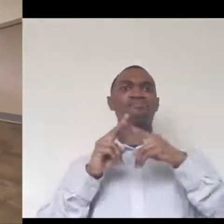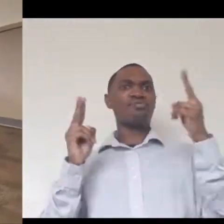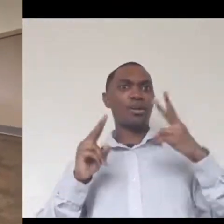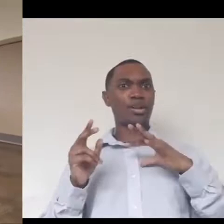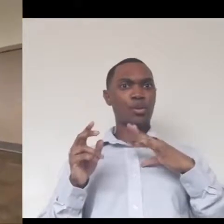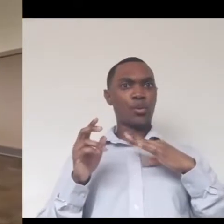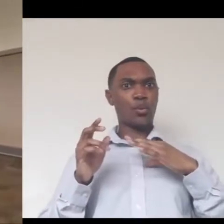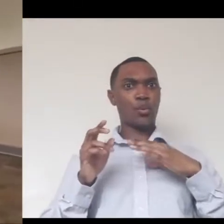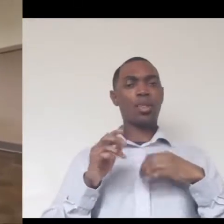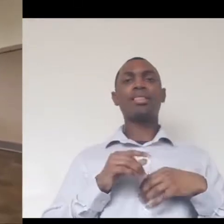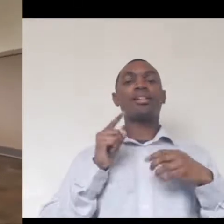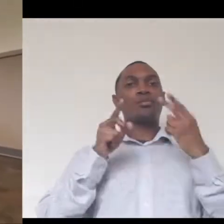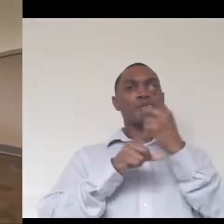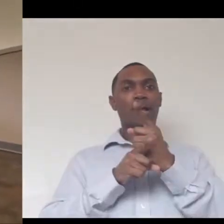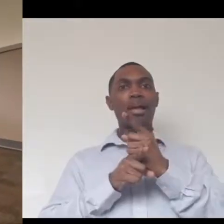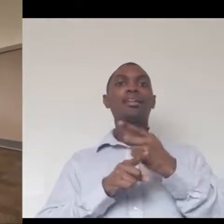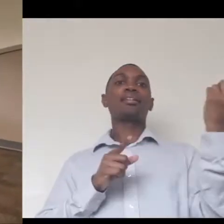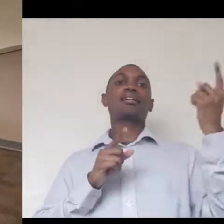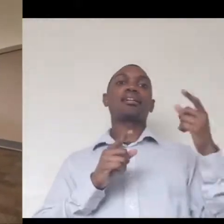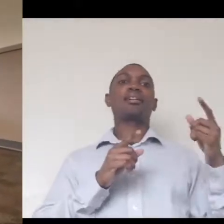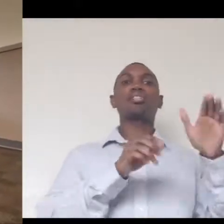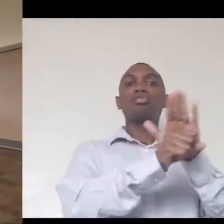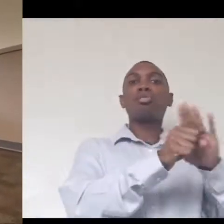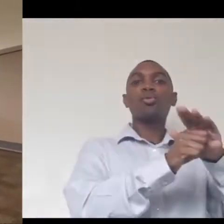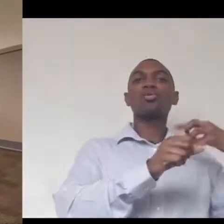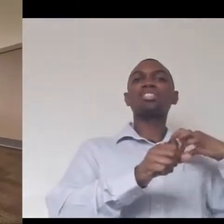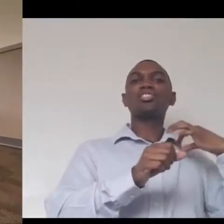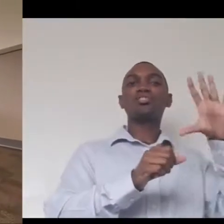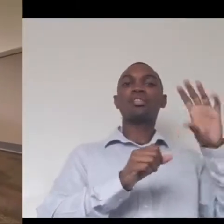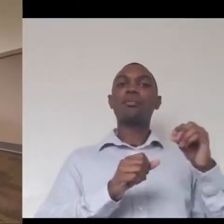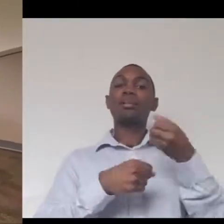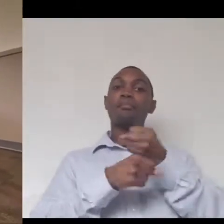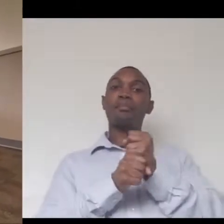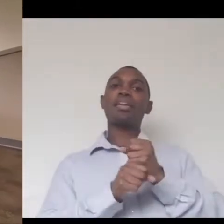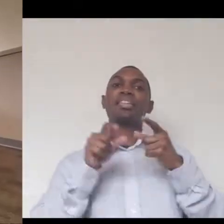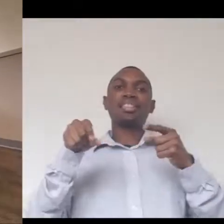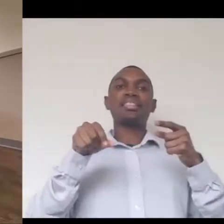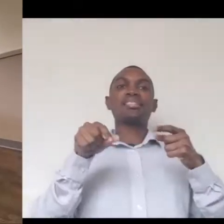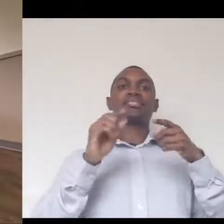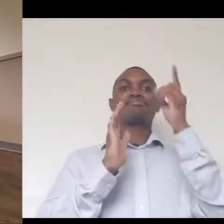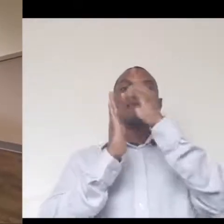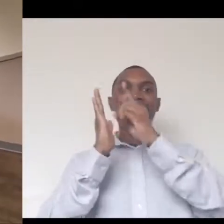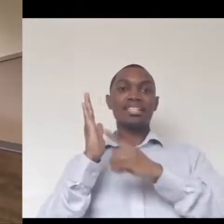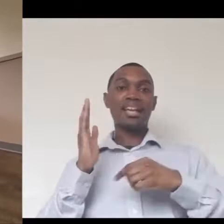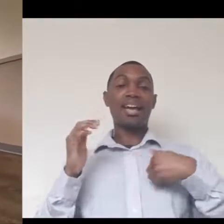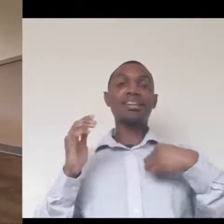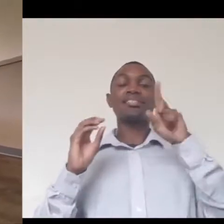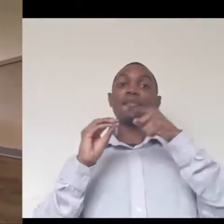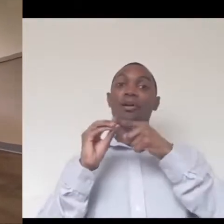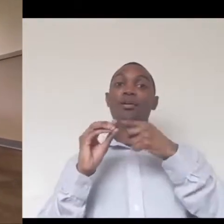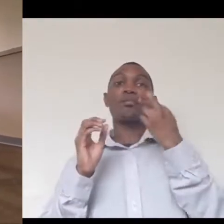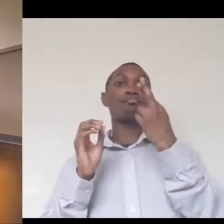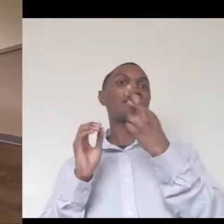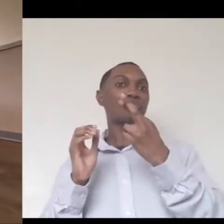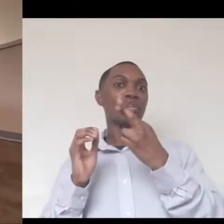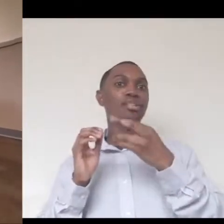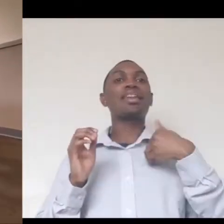a local t-shirt company called Cincy Shirts, made this design about the best friends and about the